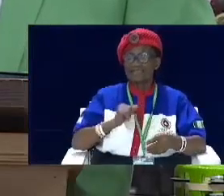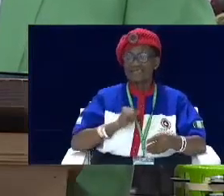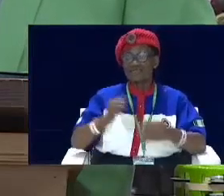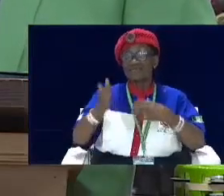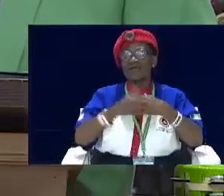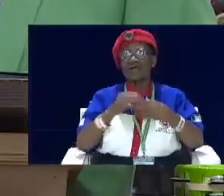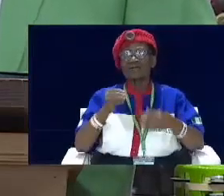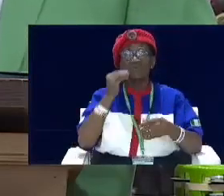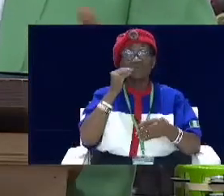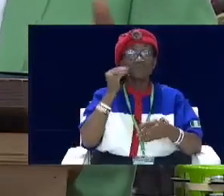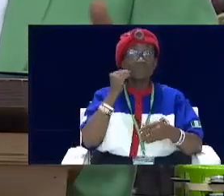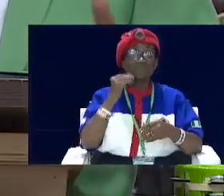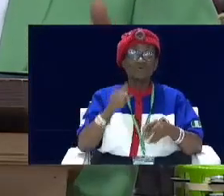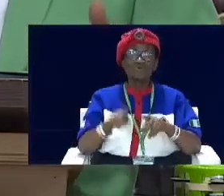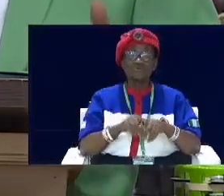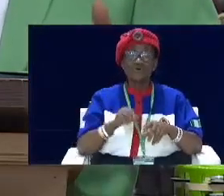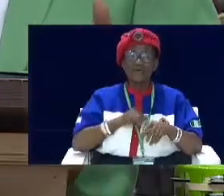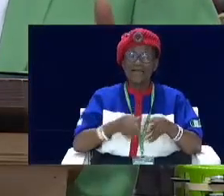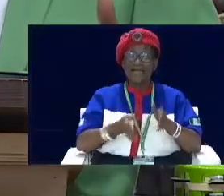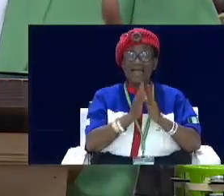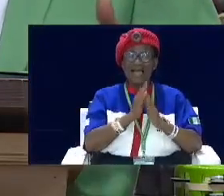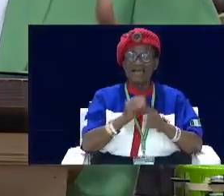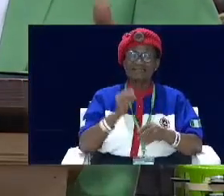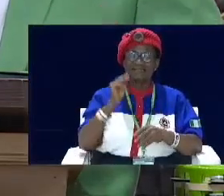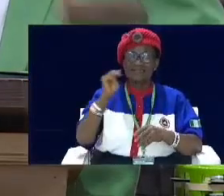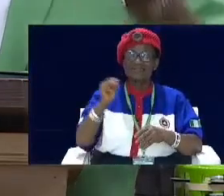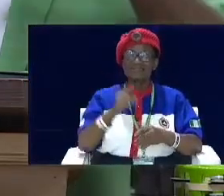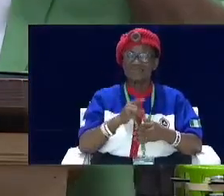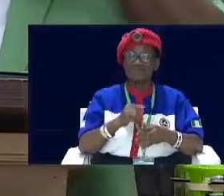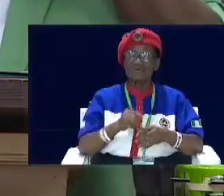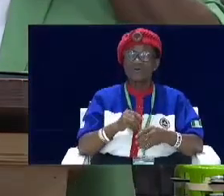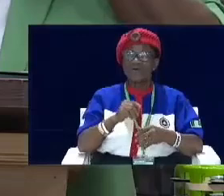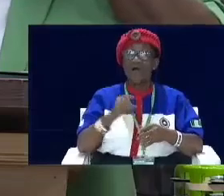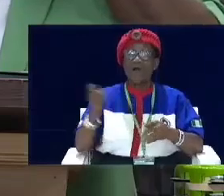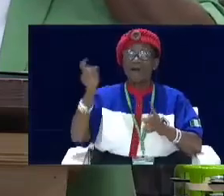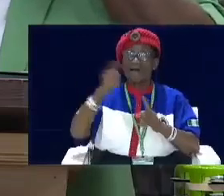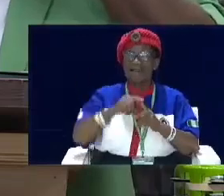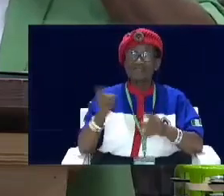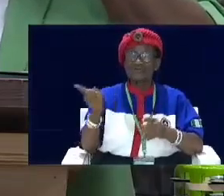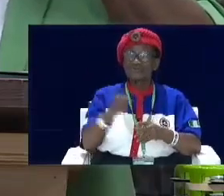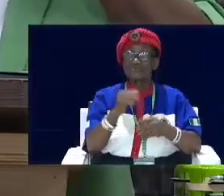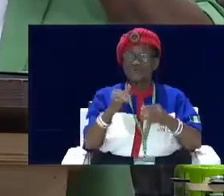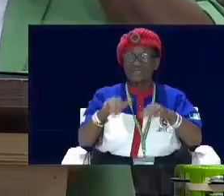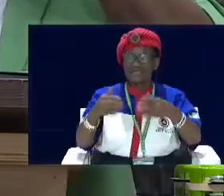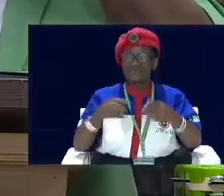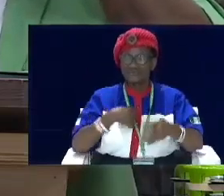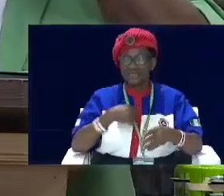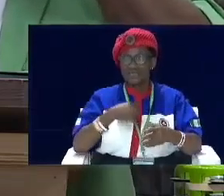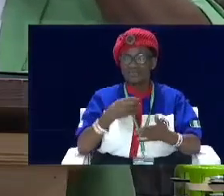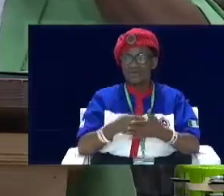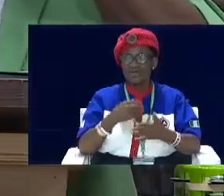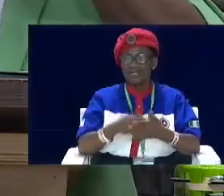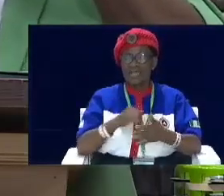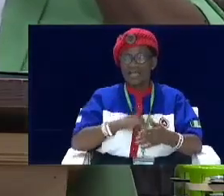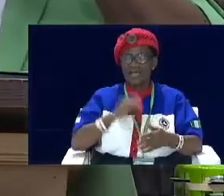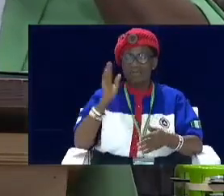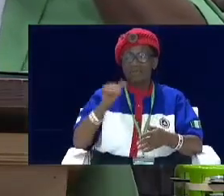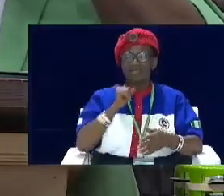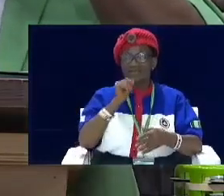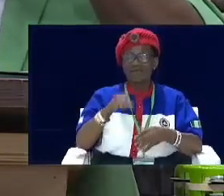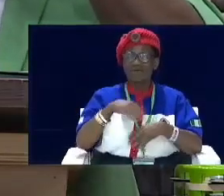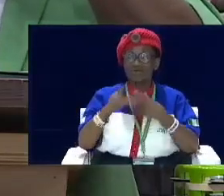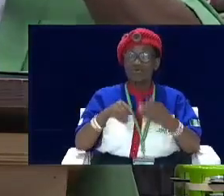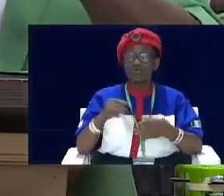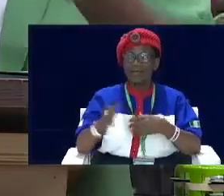I said, what are you saying? He said, unless you give me money, I can't go back. So I took the little